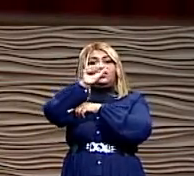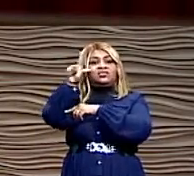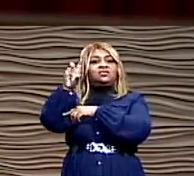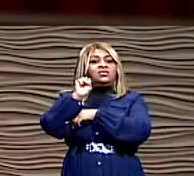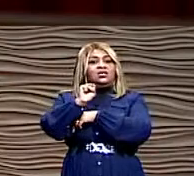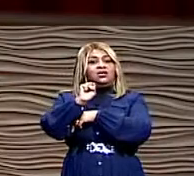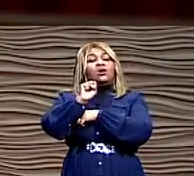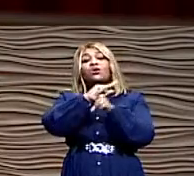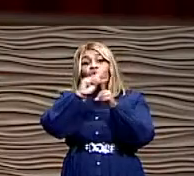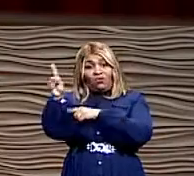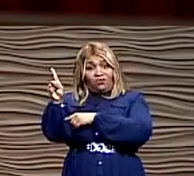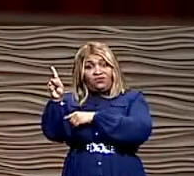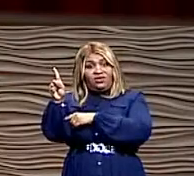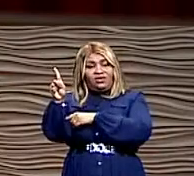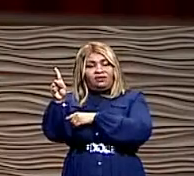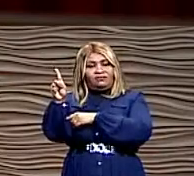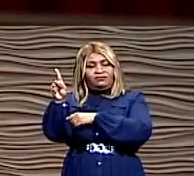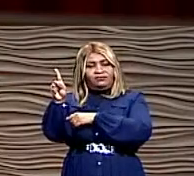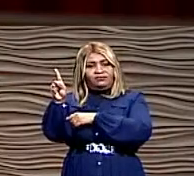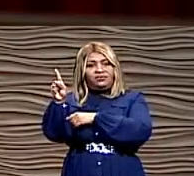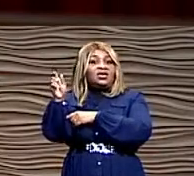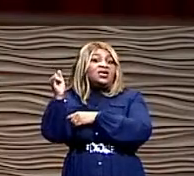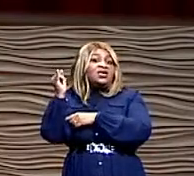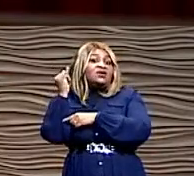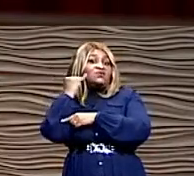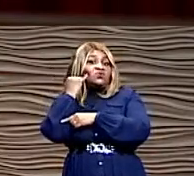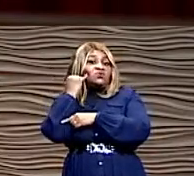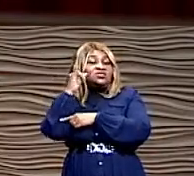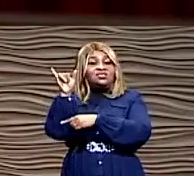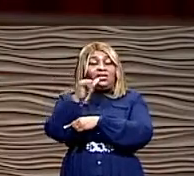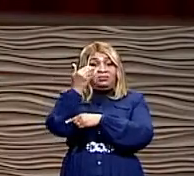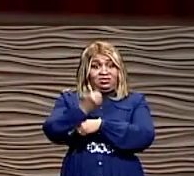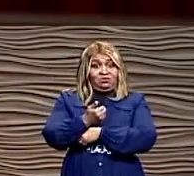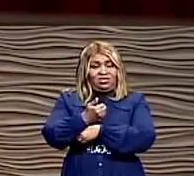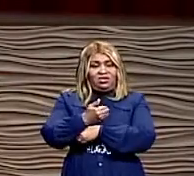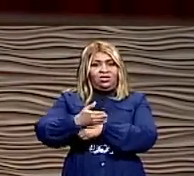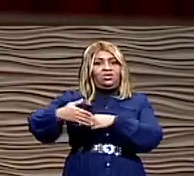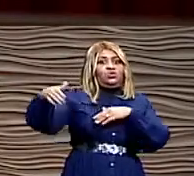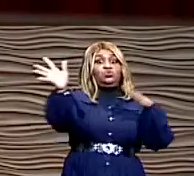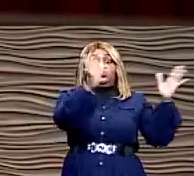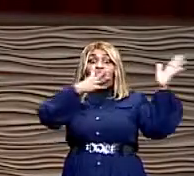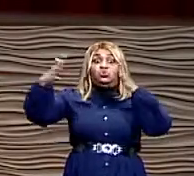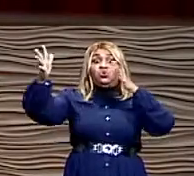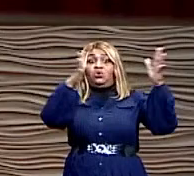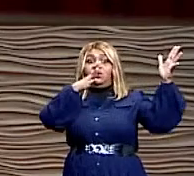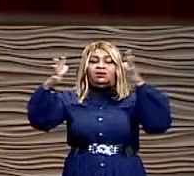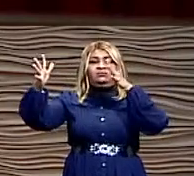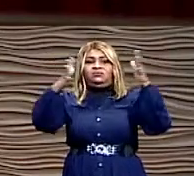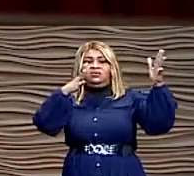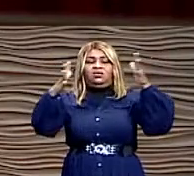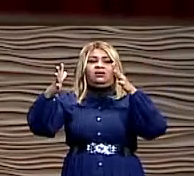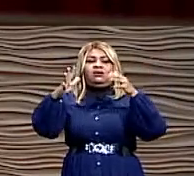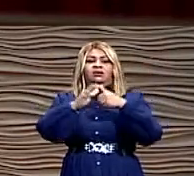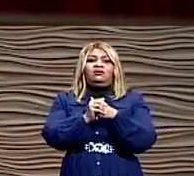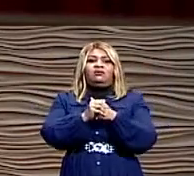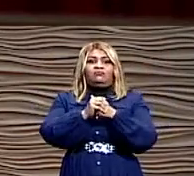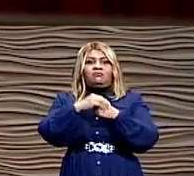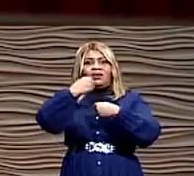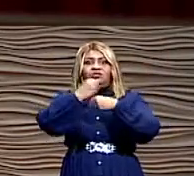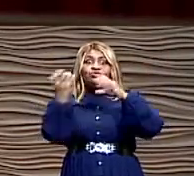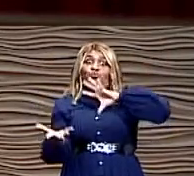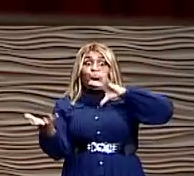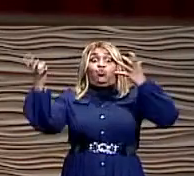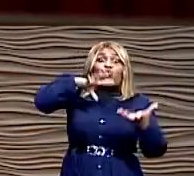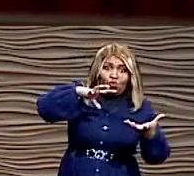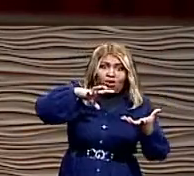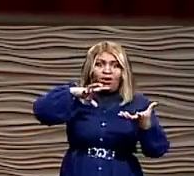head on over there. Now, listen, I know if you're anything like me, the storm kind of threw off your rhythm, but we are in the season